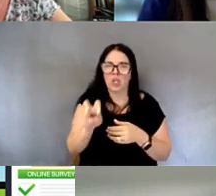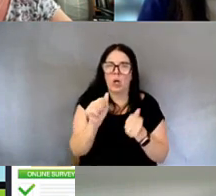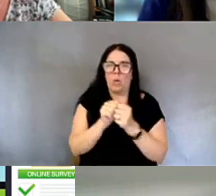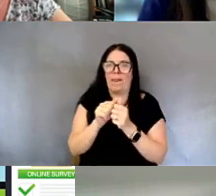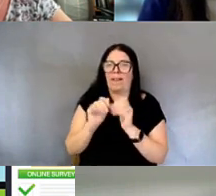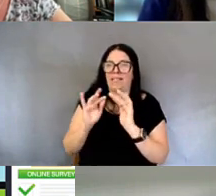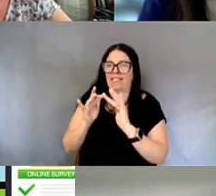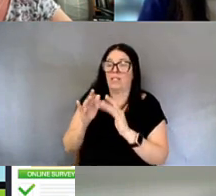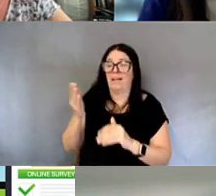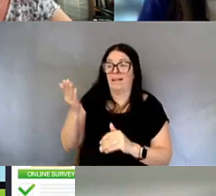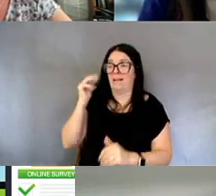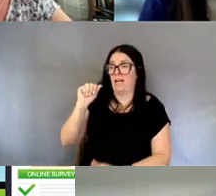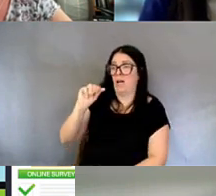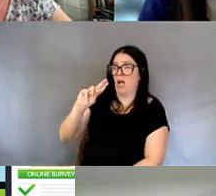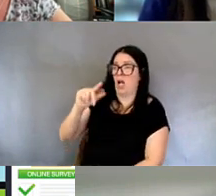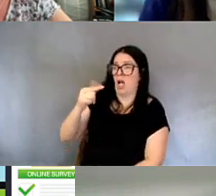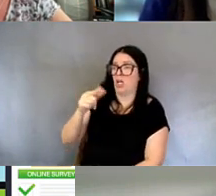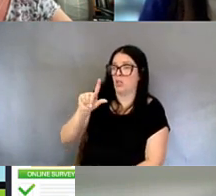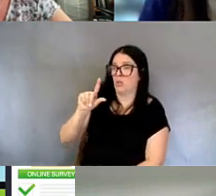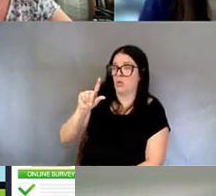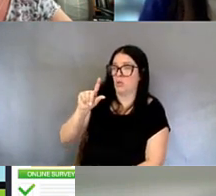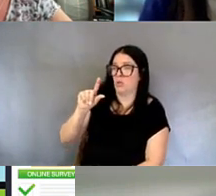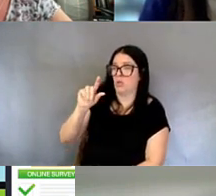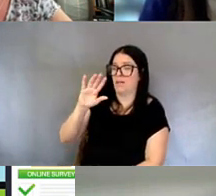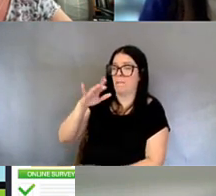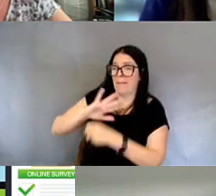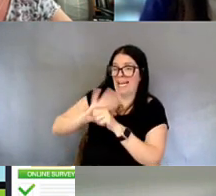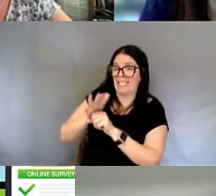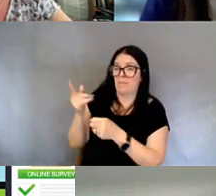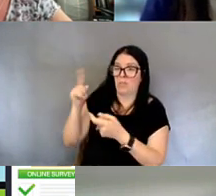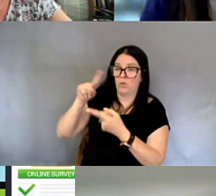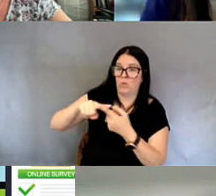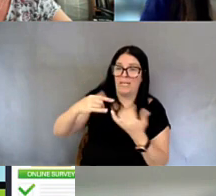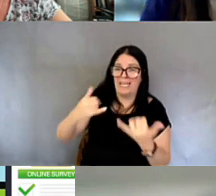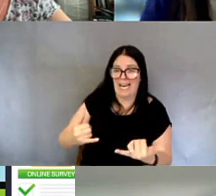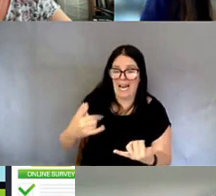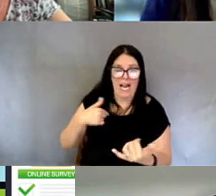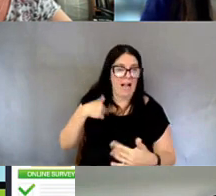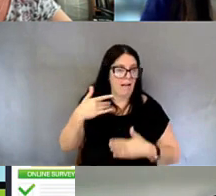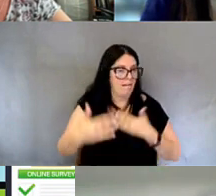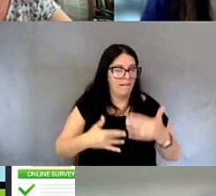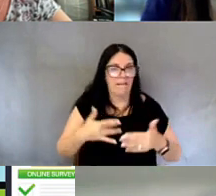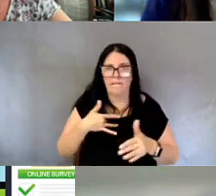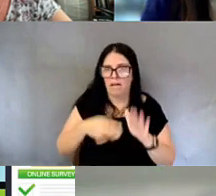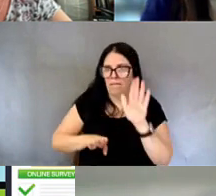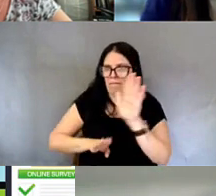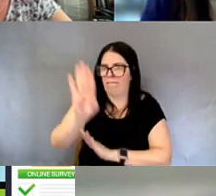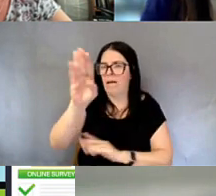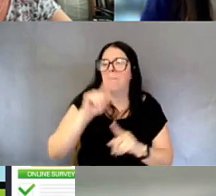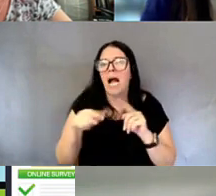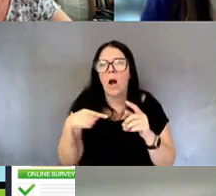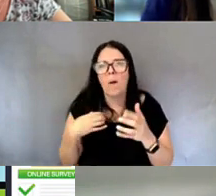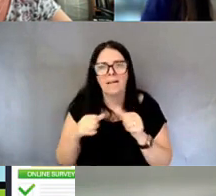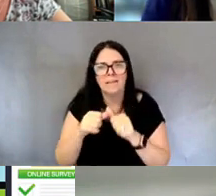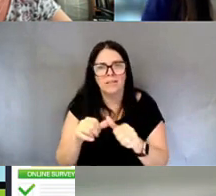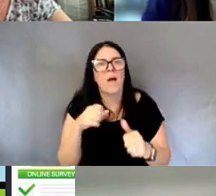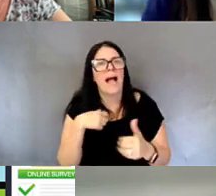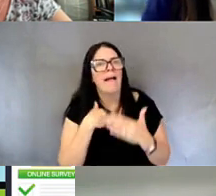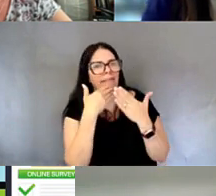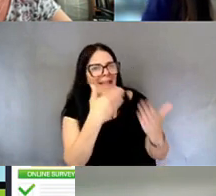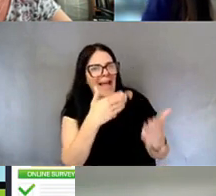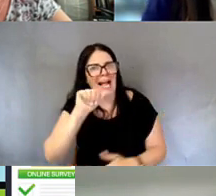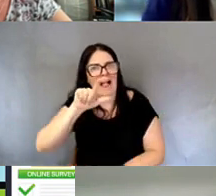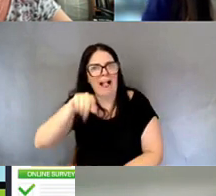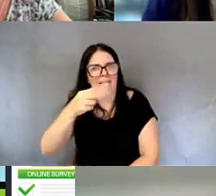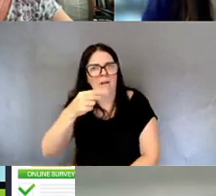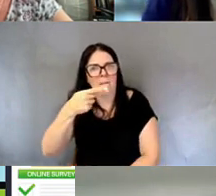pandemic, August 2019 till here. I think I've come far away and still would like to continue. So I have not contributed, but just given